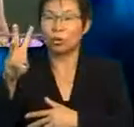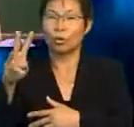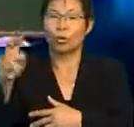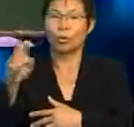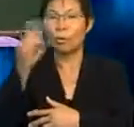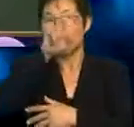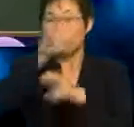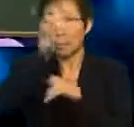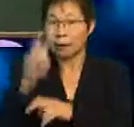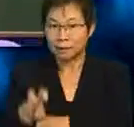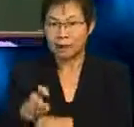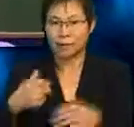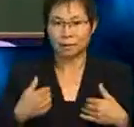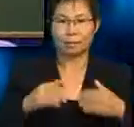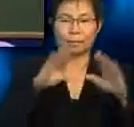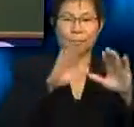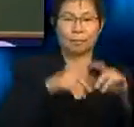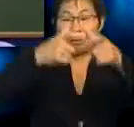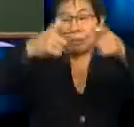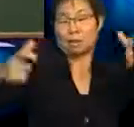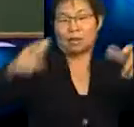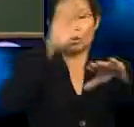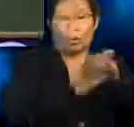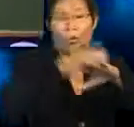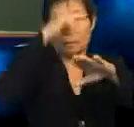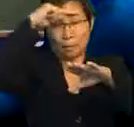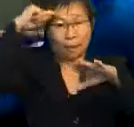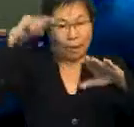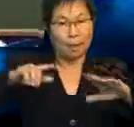I'm going to paste the biggest piece on the blackboard.